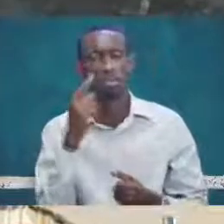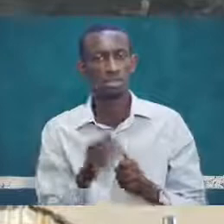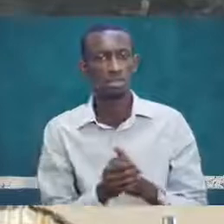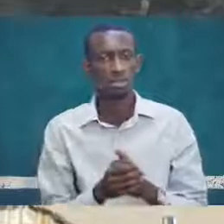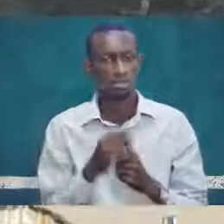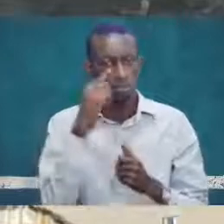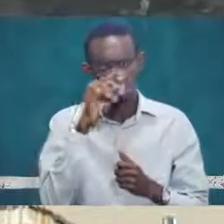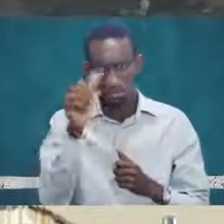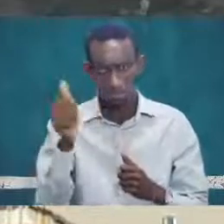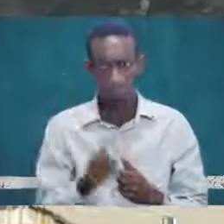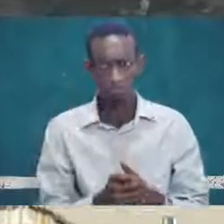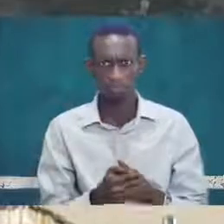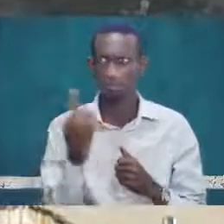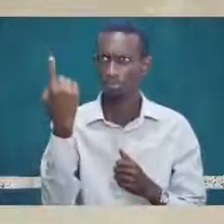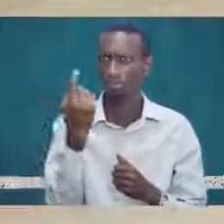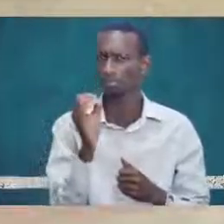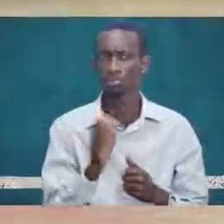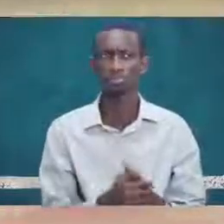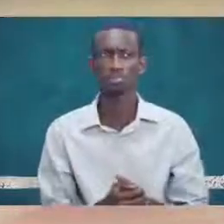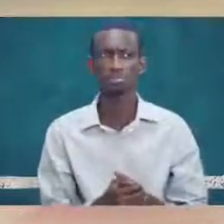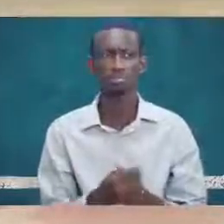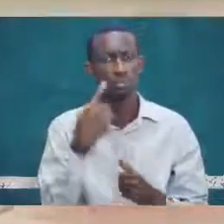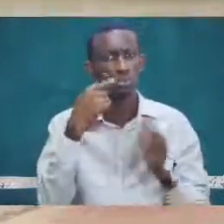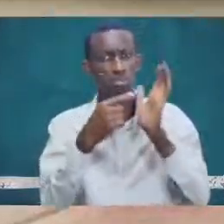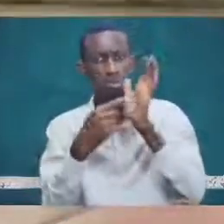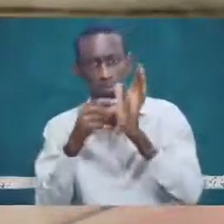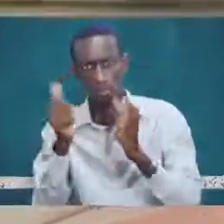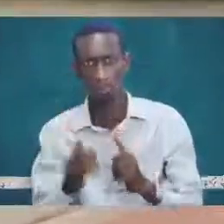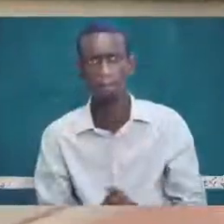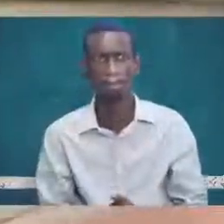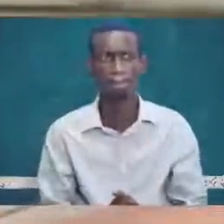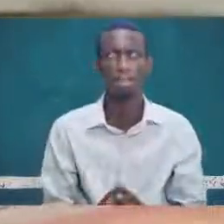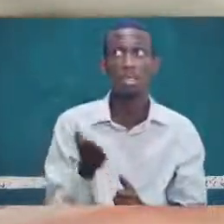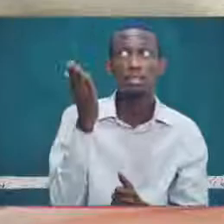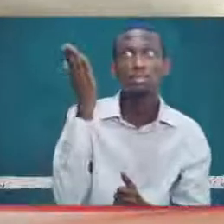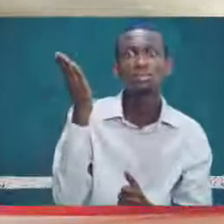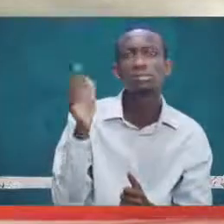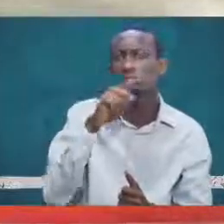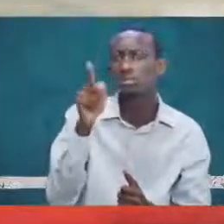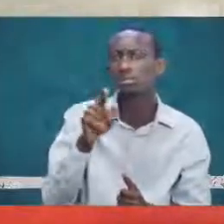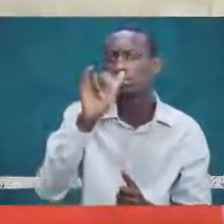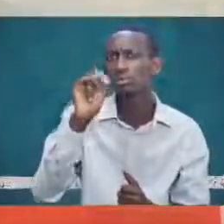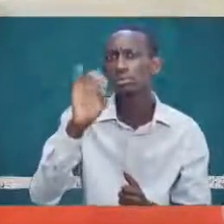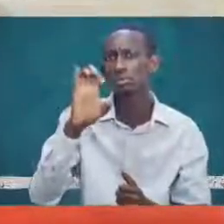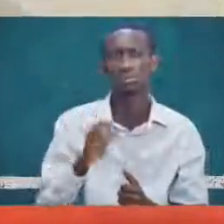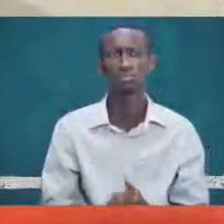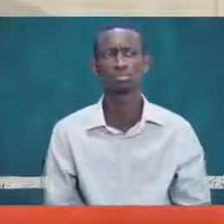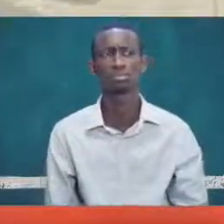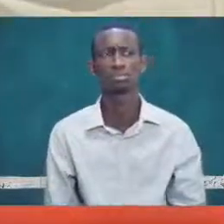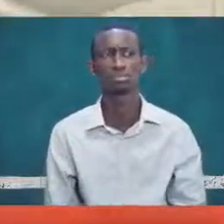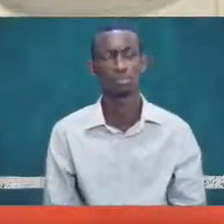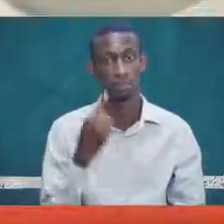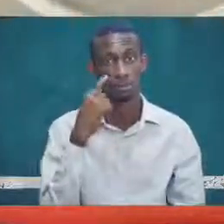substances. It is not only that one, so we look at other examples. This is zinc carbonate. So we're looking at